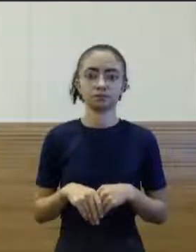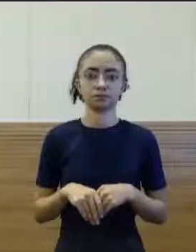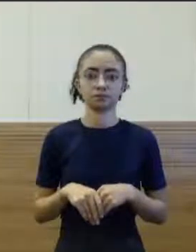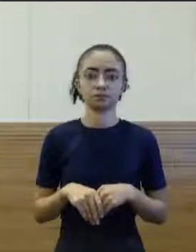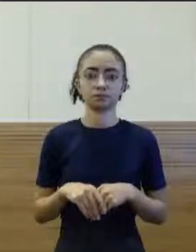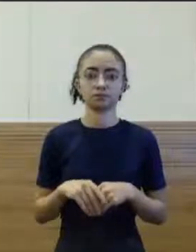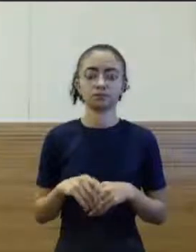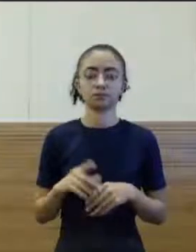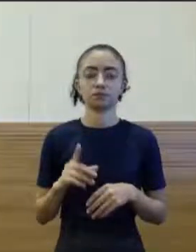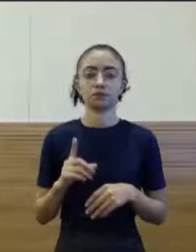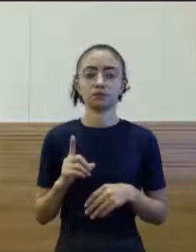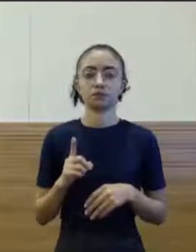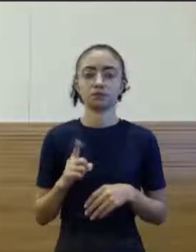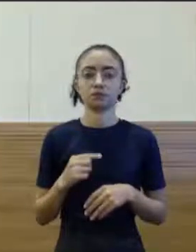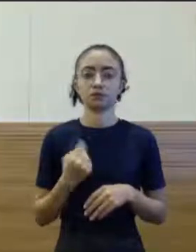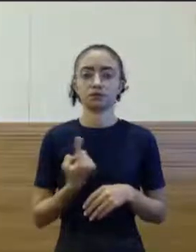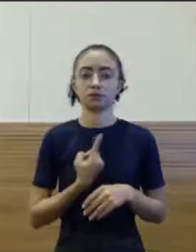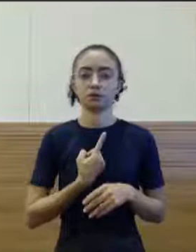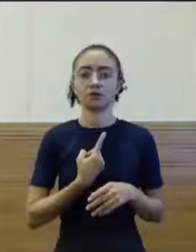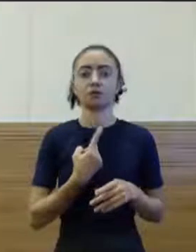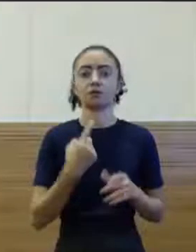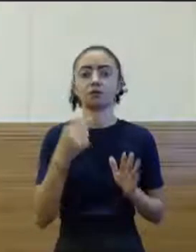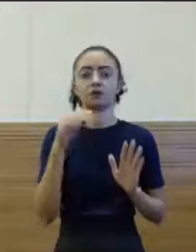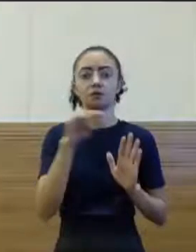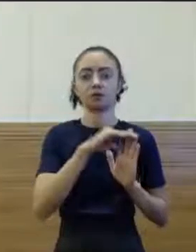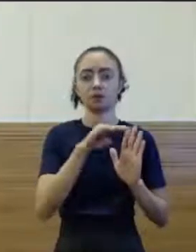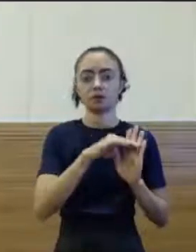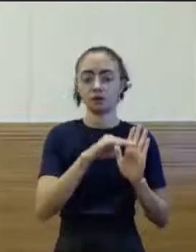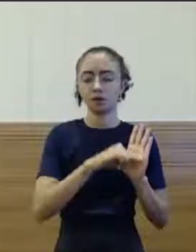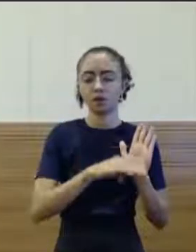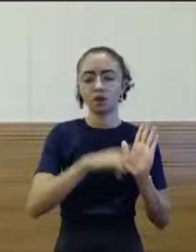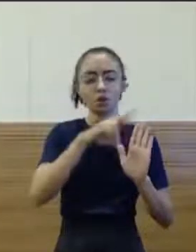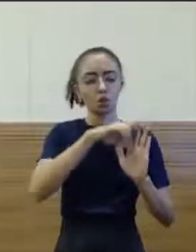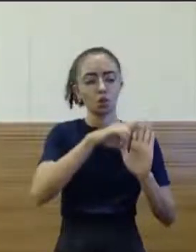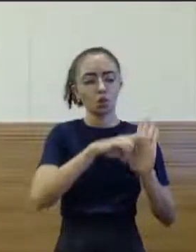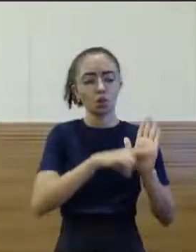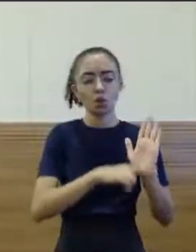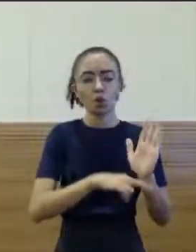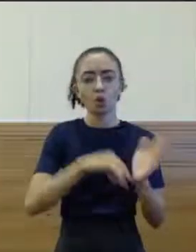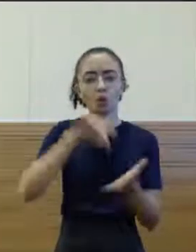we had our normatives, and the only thing that we had was an official guideline